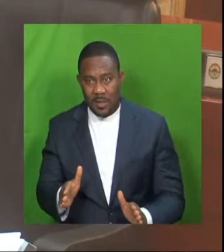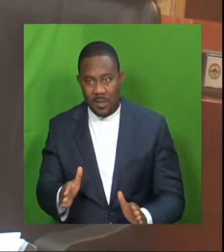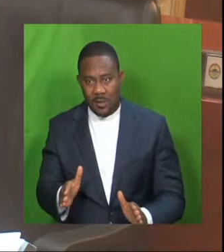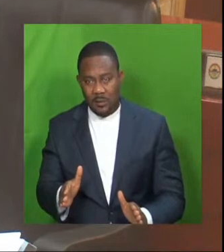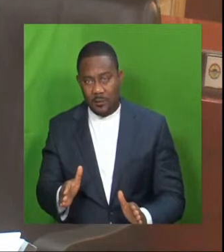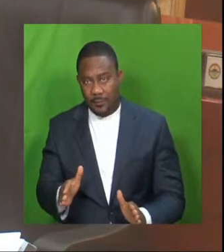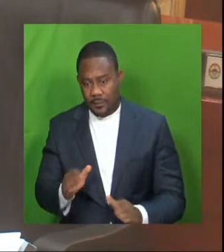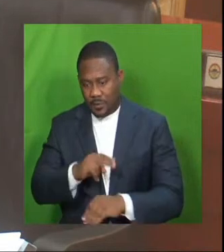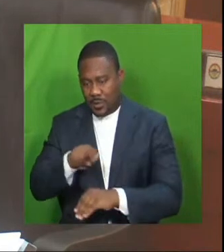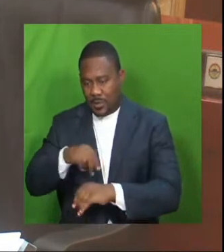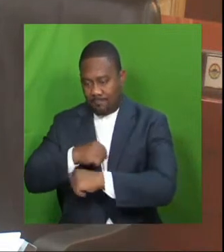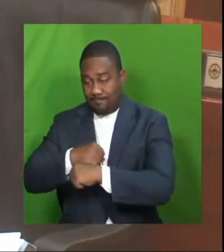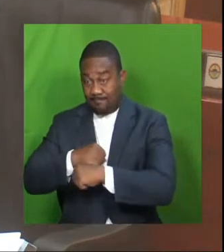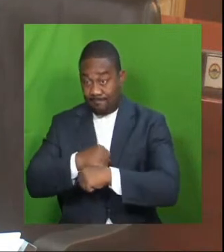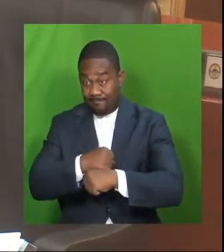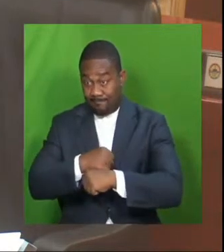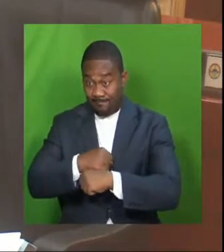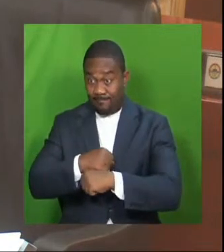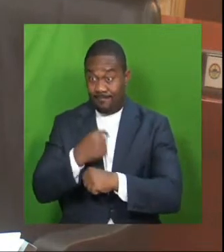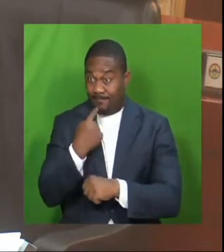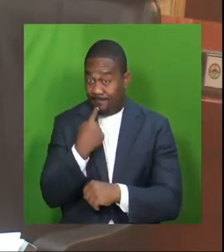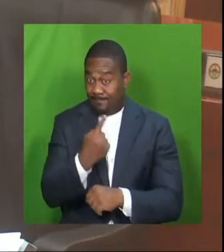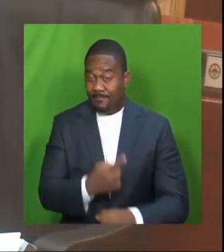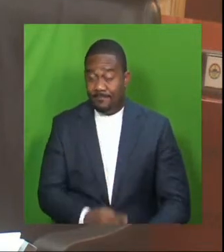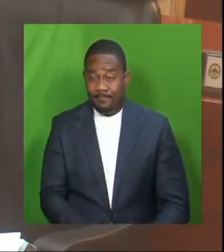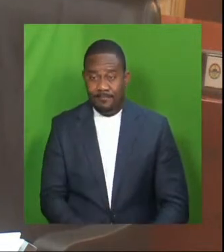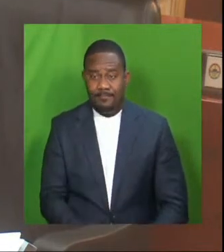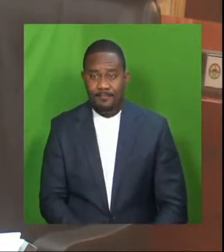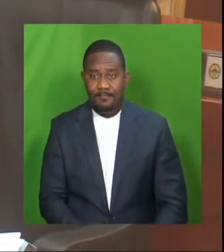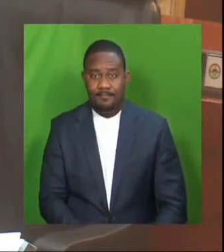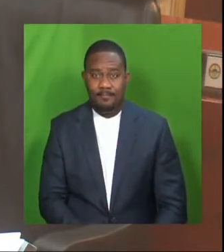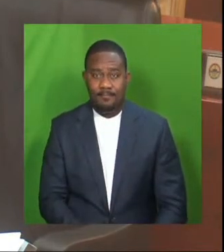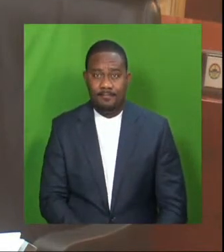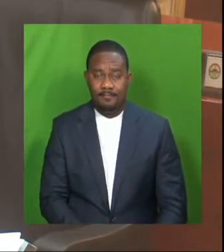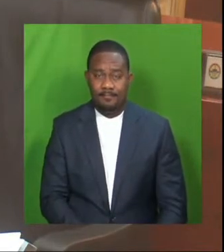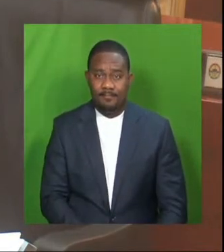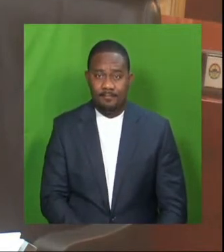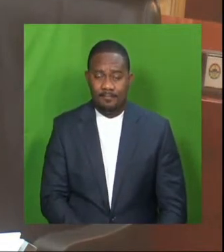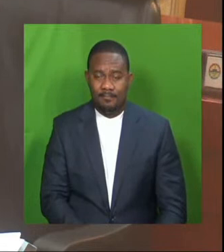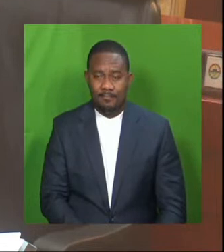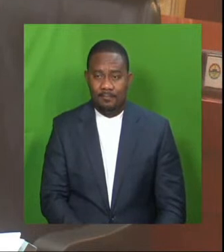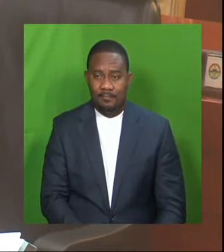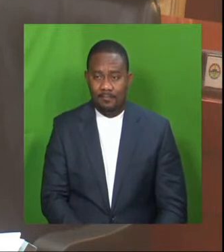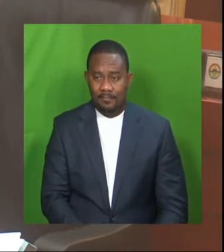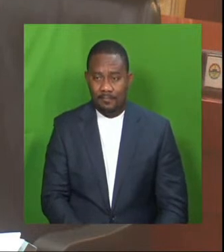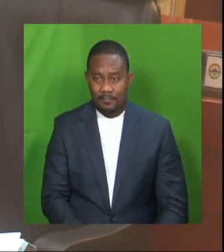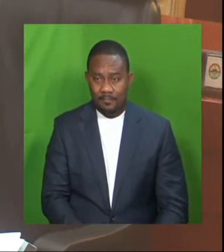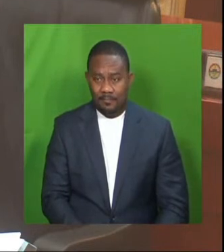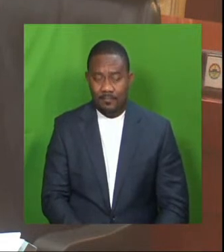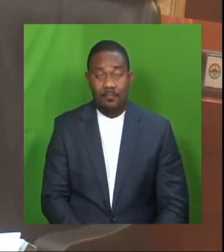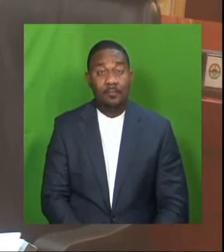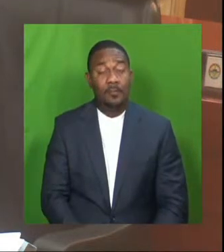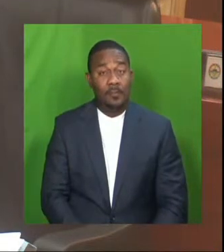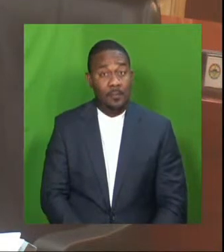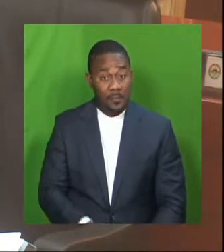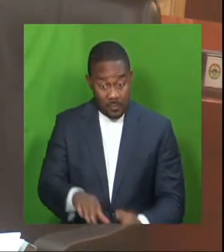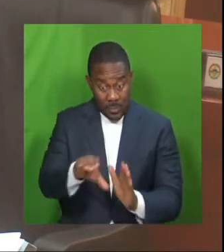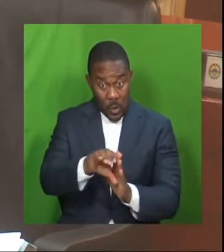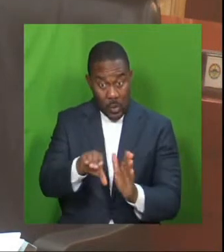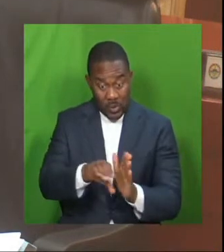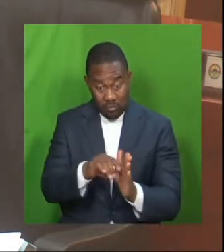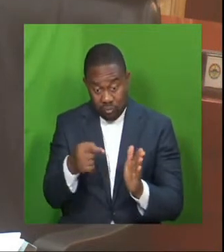Speaker, the Constitution is clear, as you have read to us, in